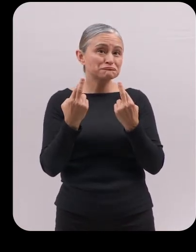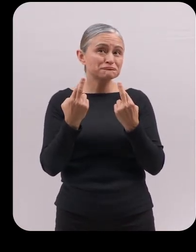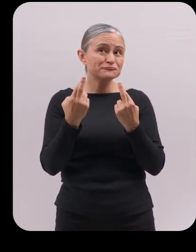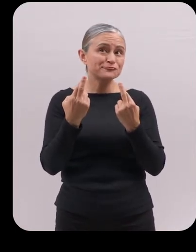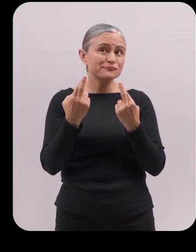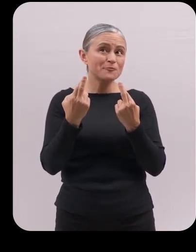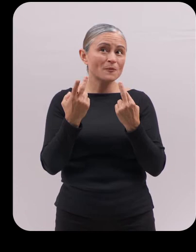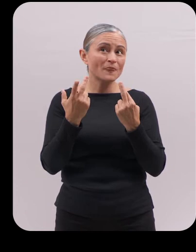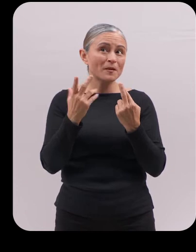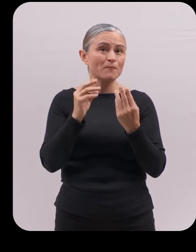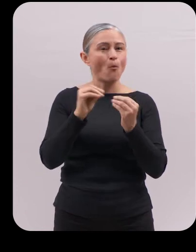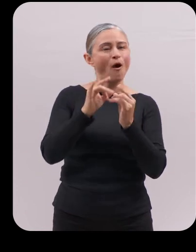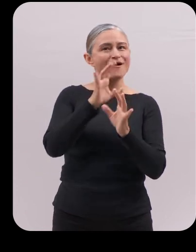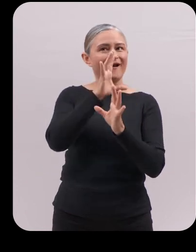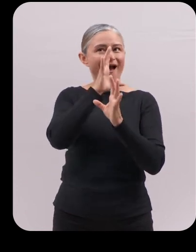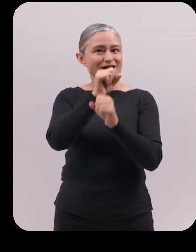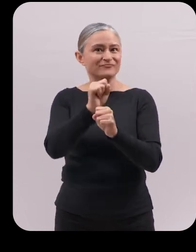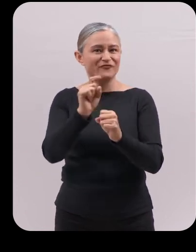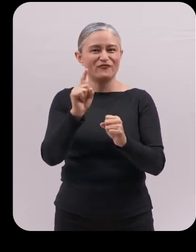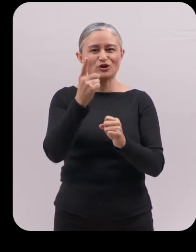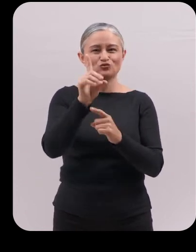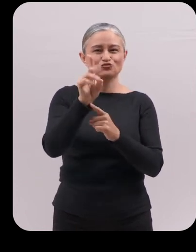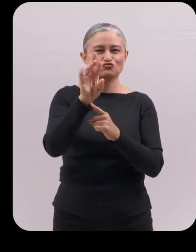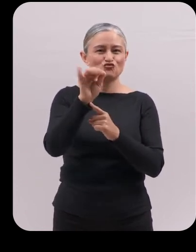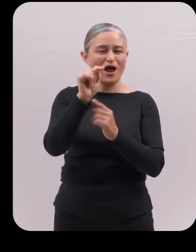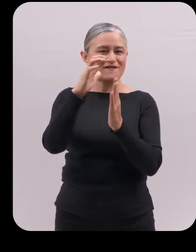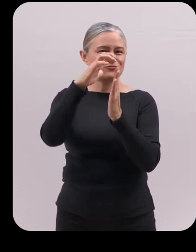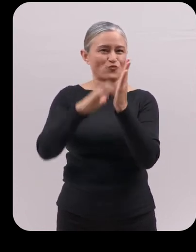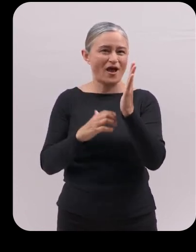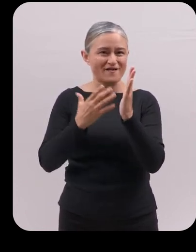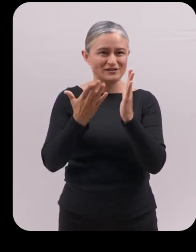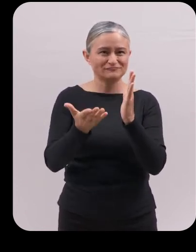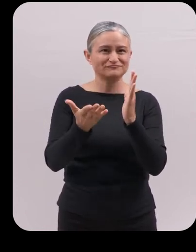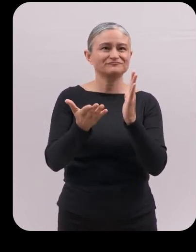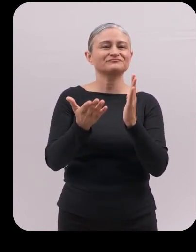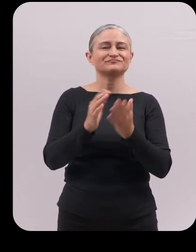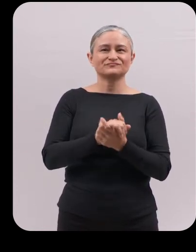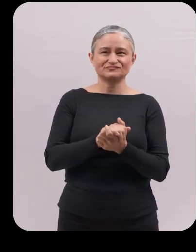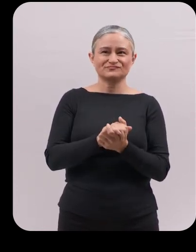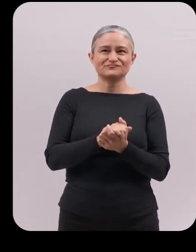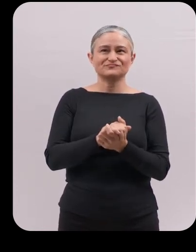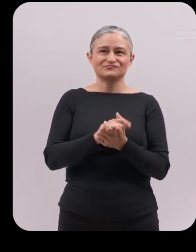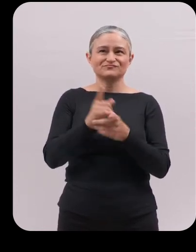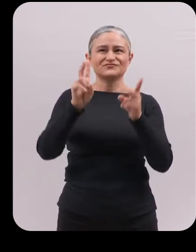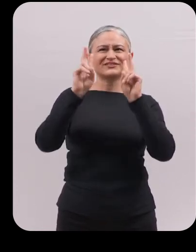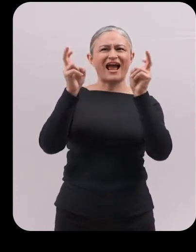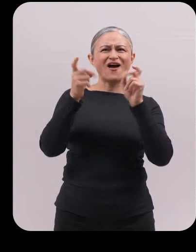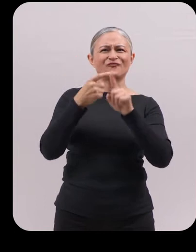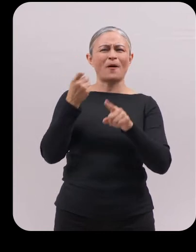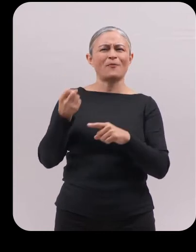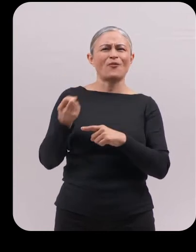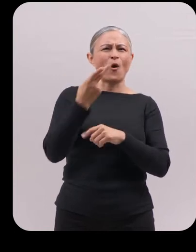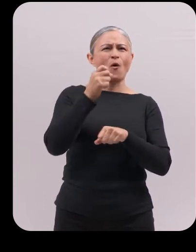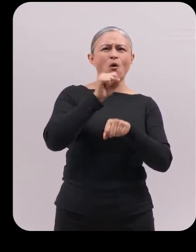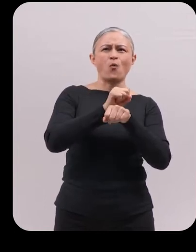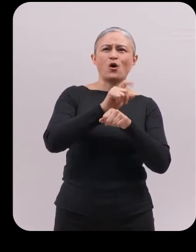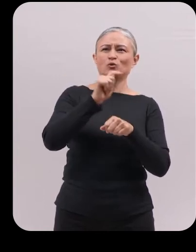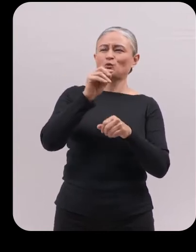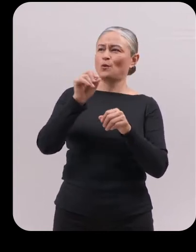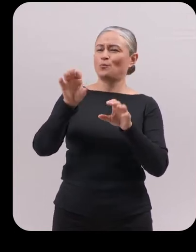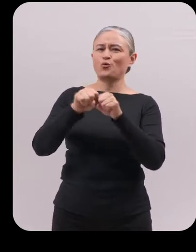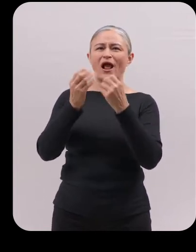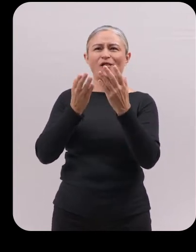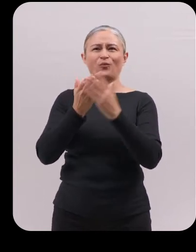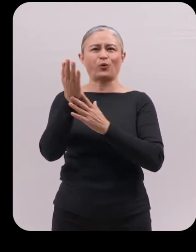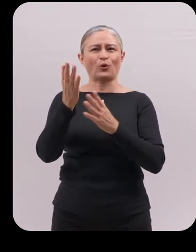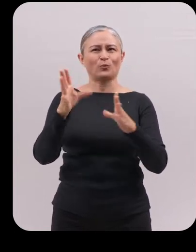first draft of my next blog post. From throwaway work to breakthrough ideas, or to breakthroughs, embracing the